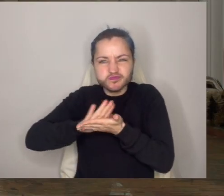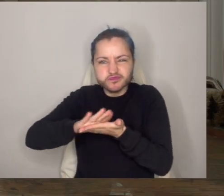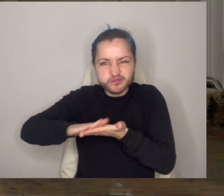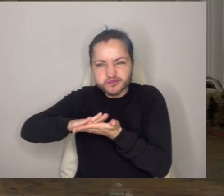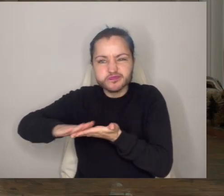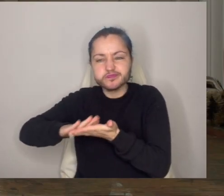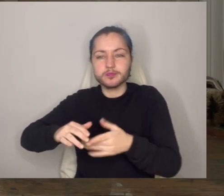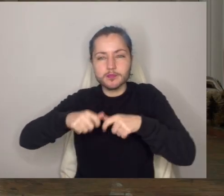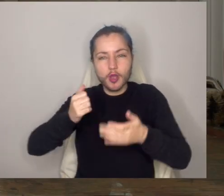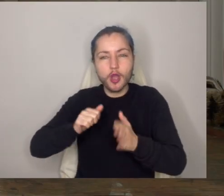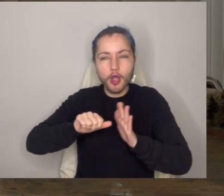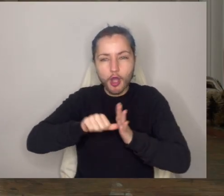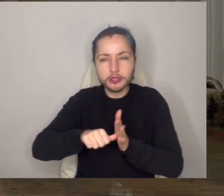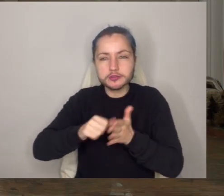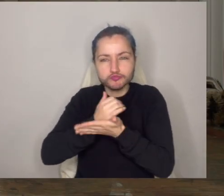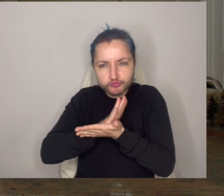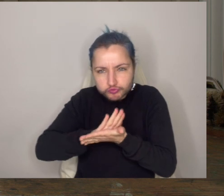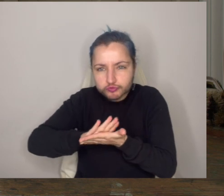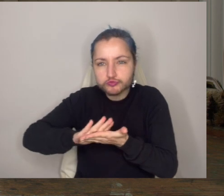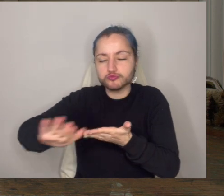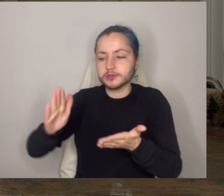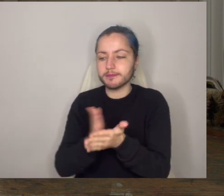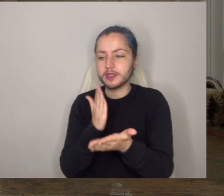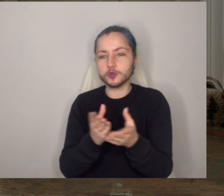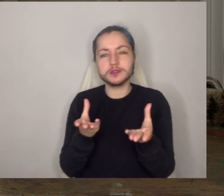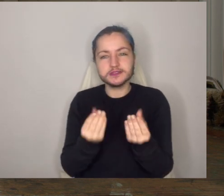And then we're just going to glue it down